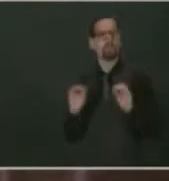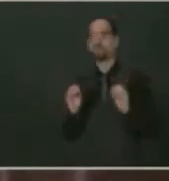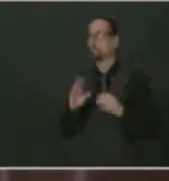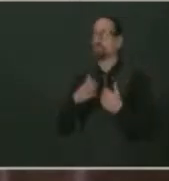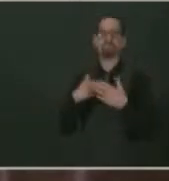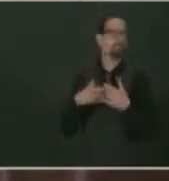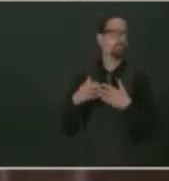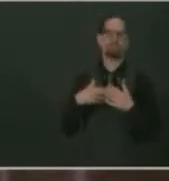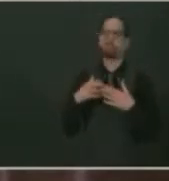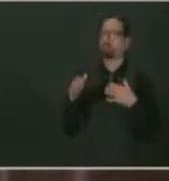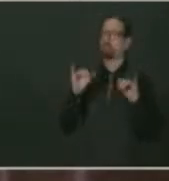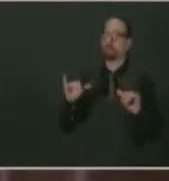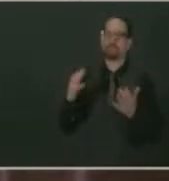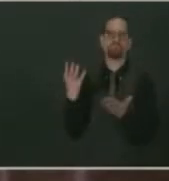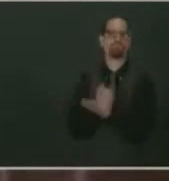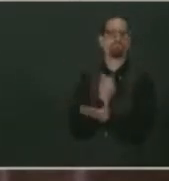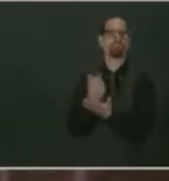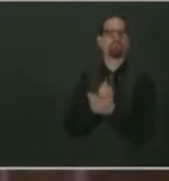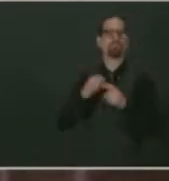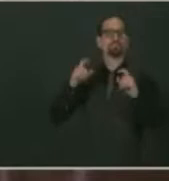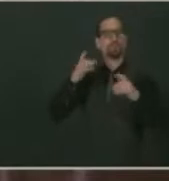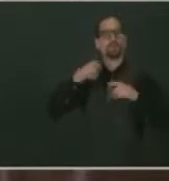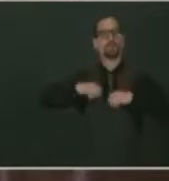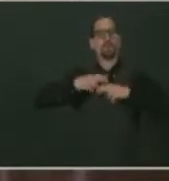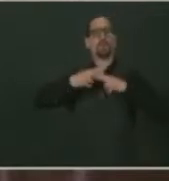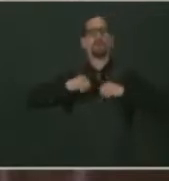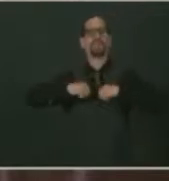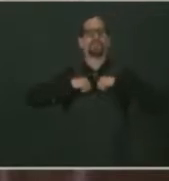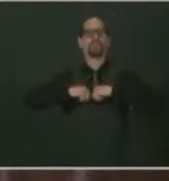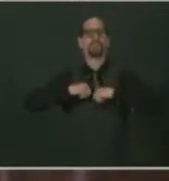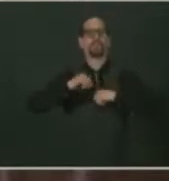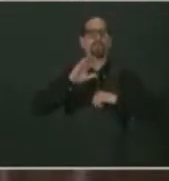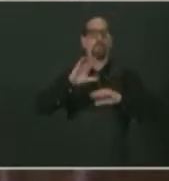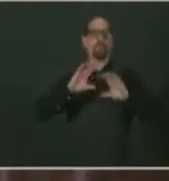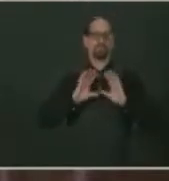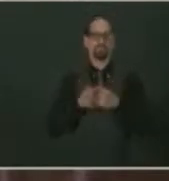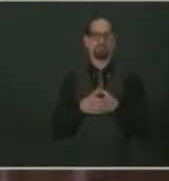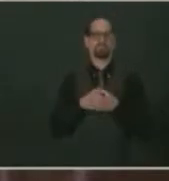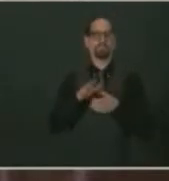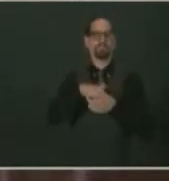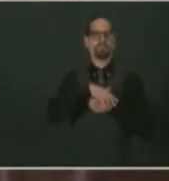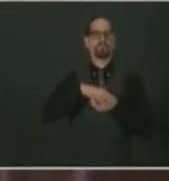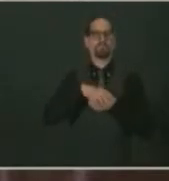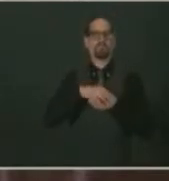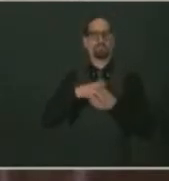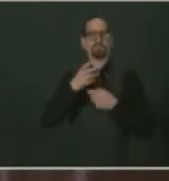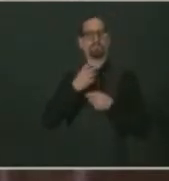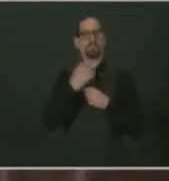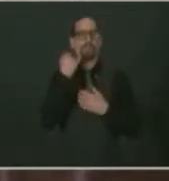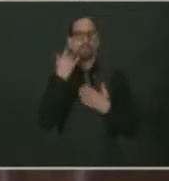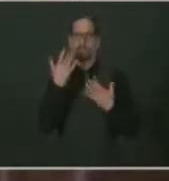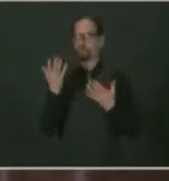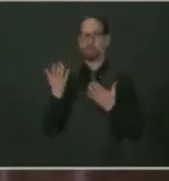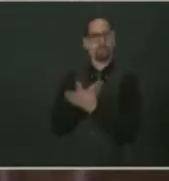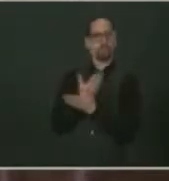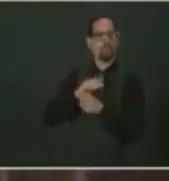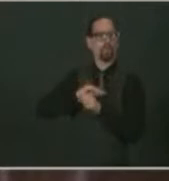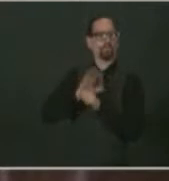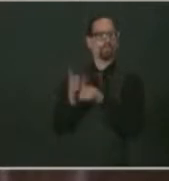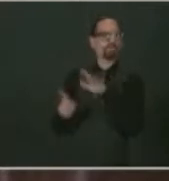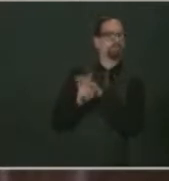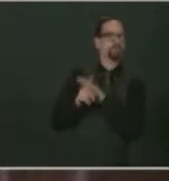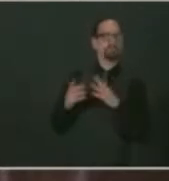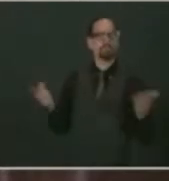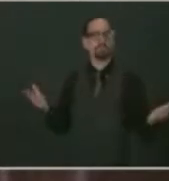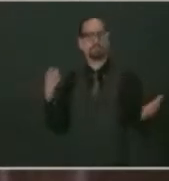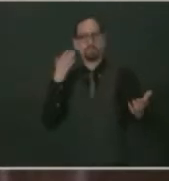identify, particularly with the variant here. We want to make sure people know testing, treatment, and vaccination